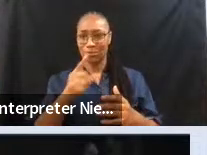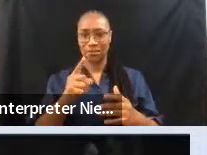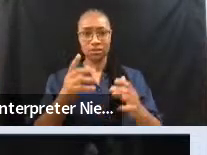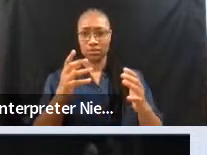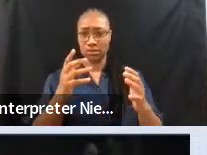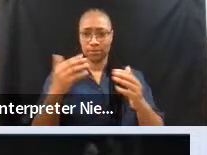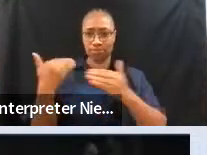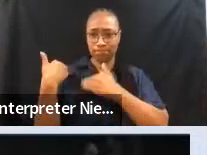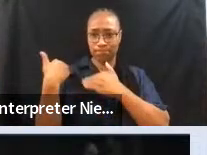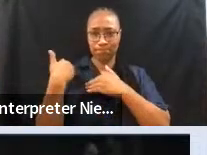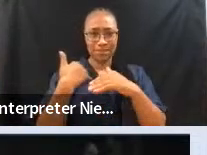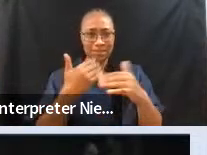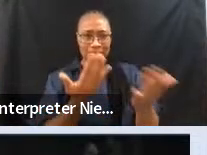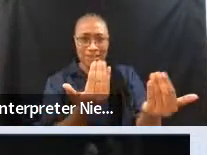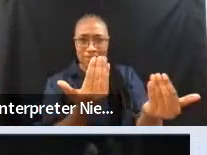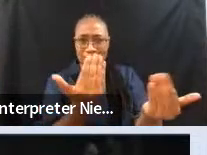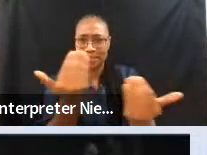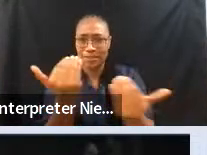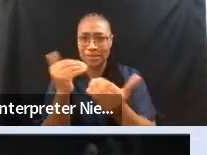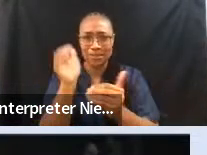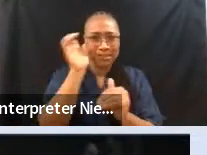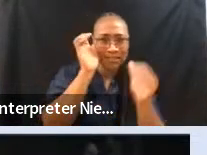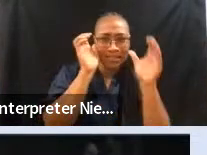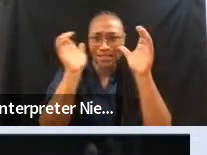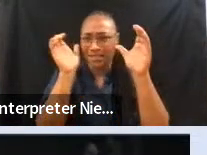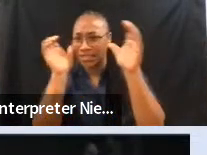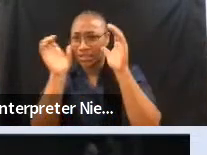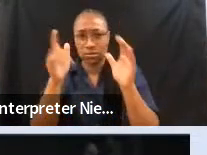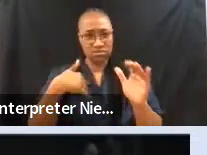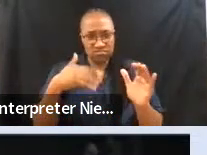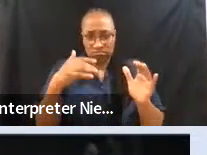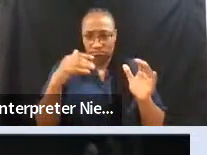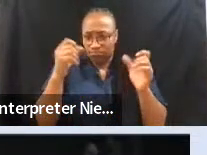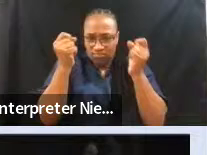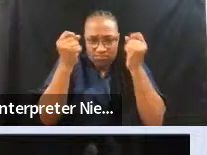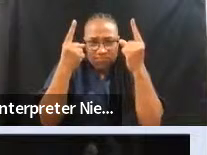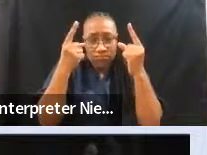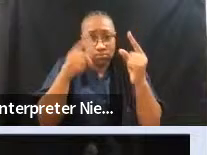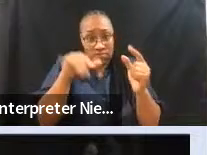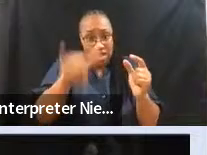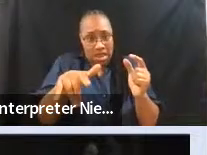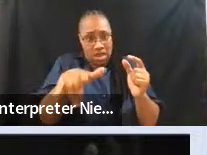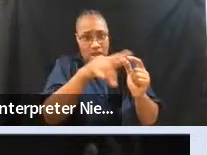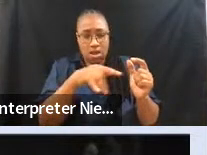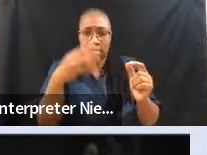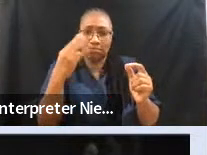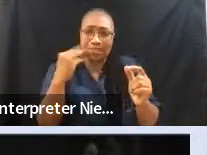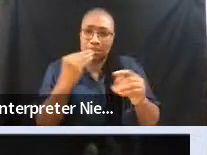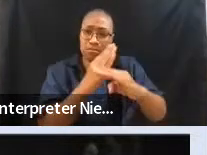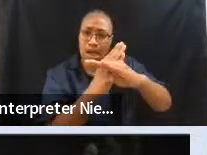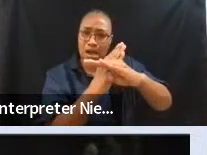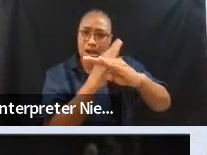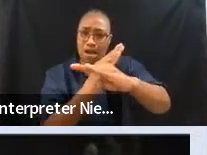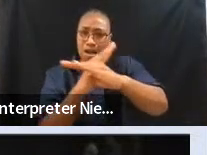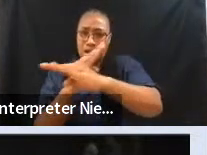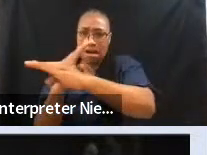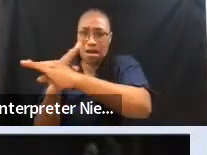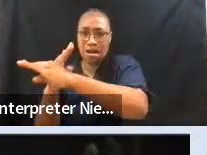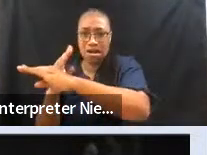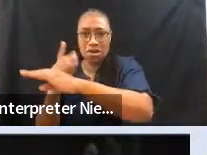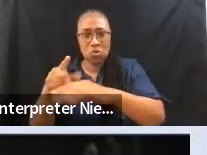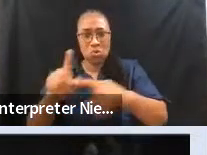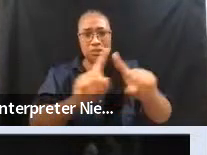of the physical barriers in their facilities that are preventing people from receiving equitable health